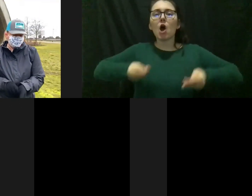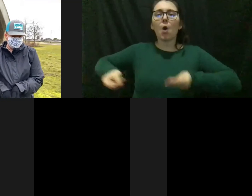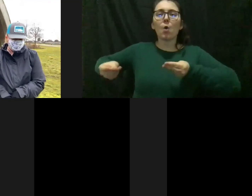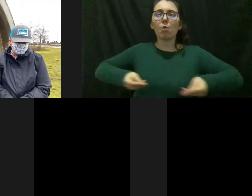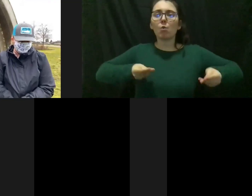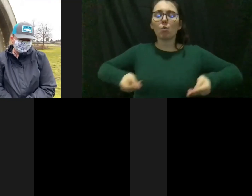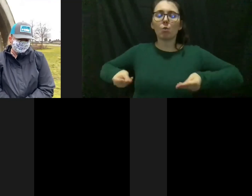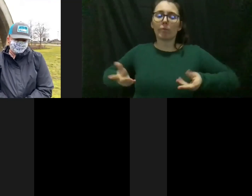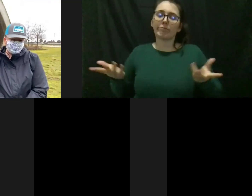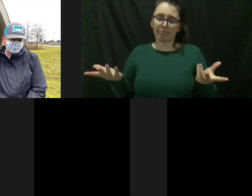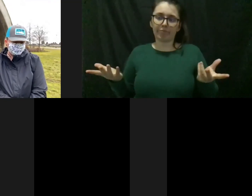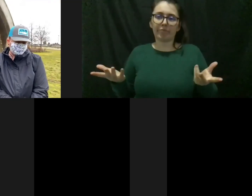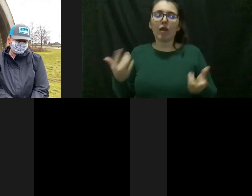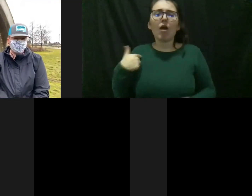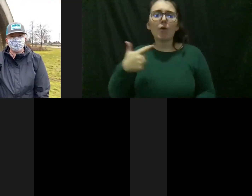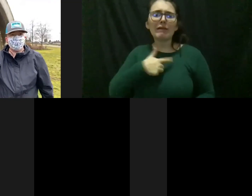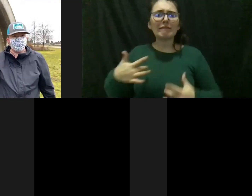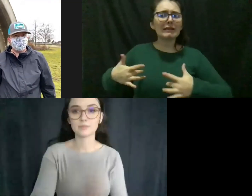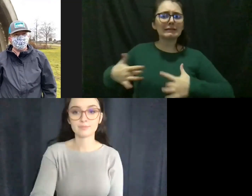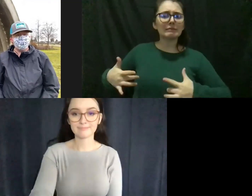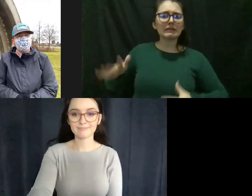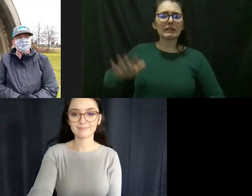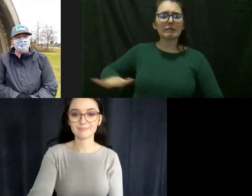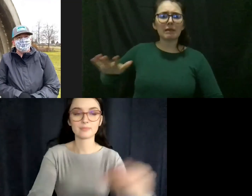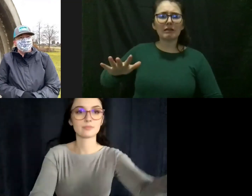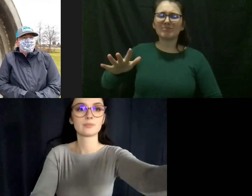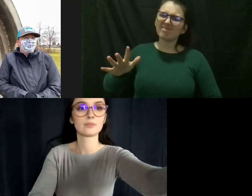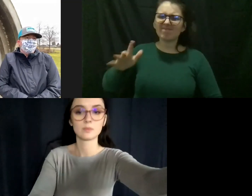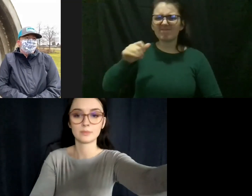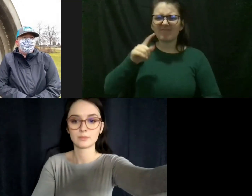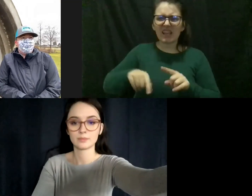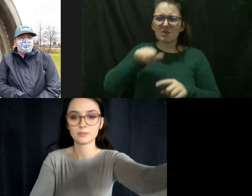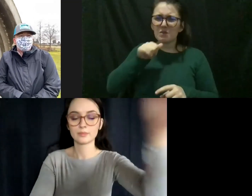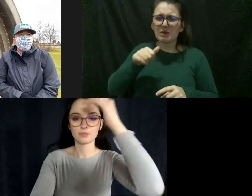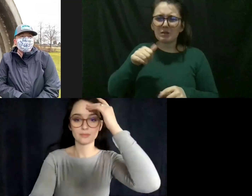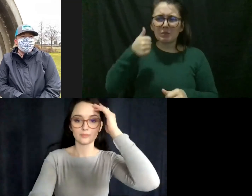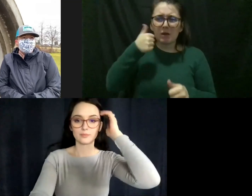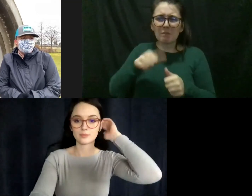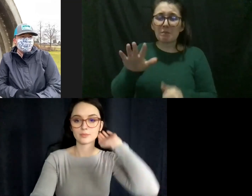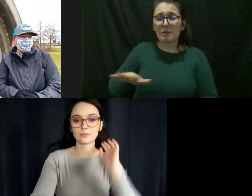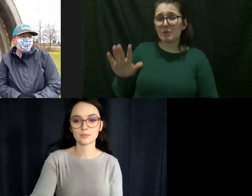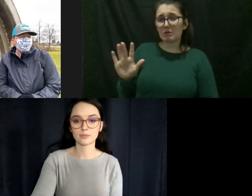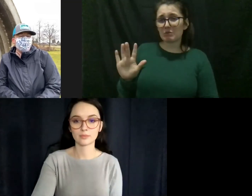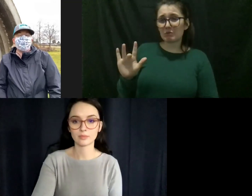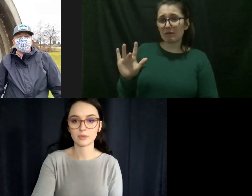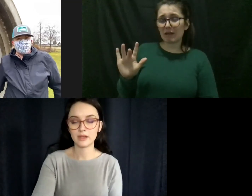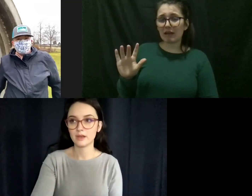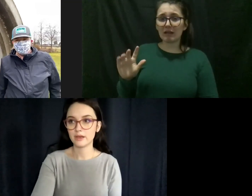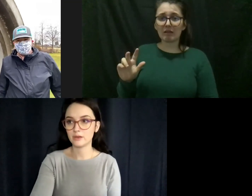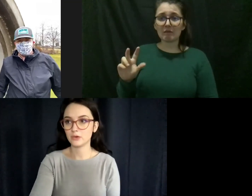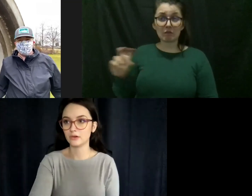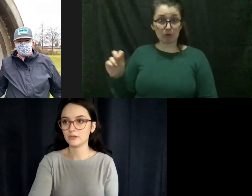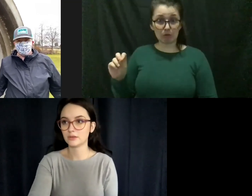stuff. Good question. So this pipe that we're walking towards is the pipe I mentioned at the very